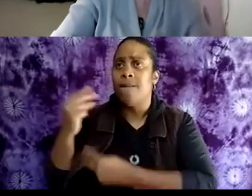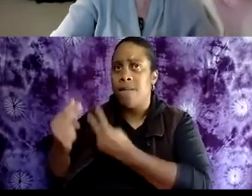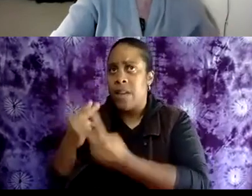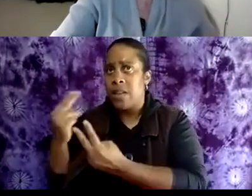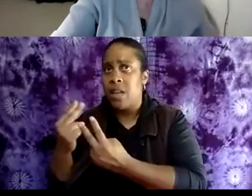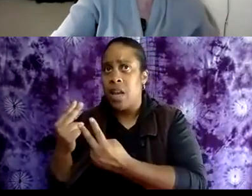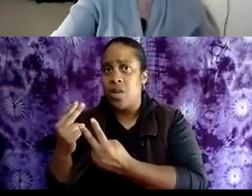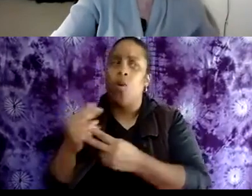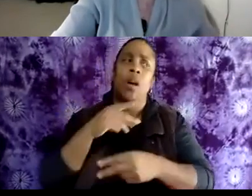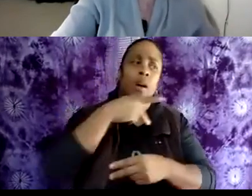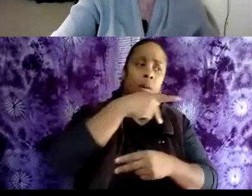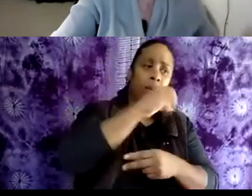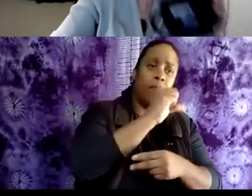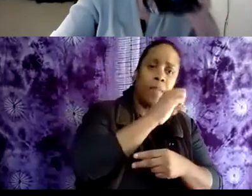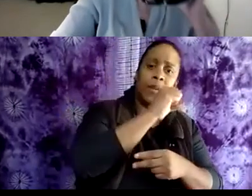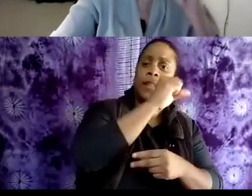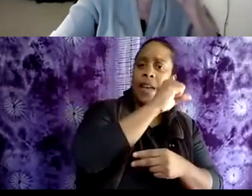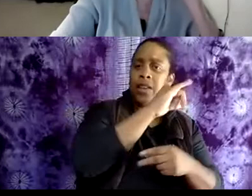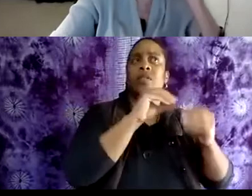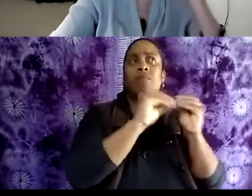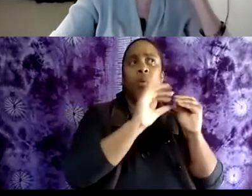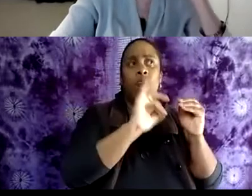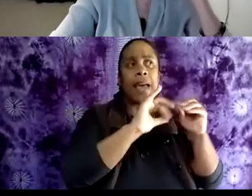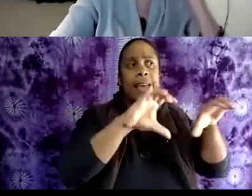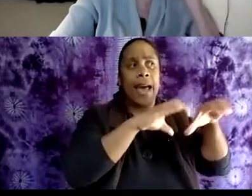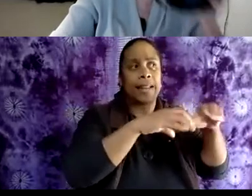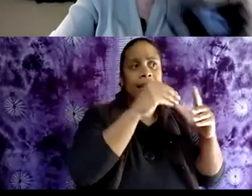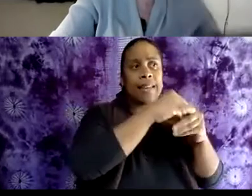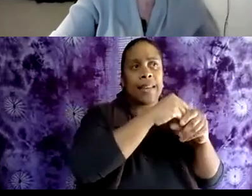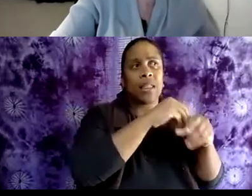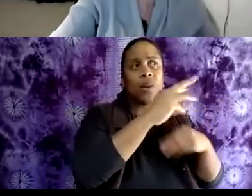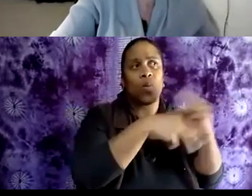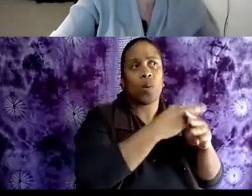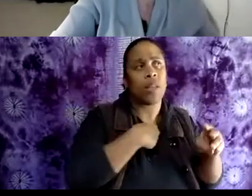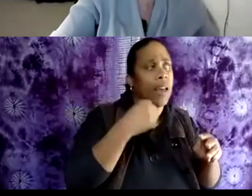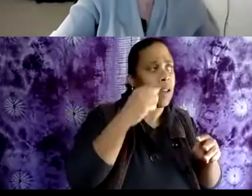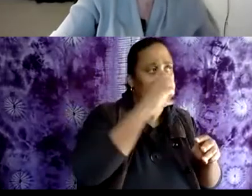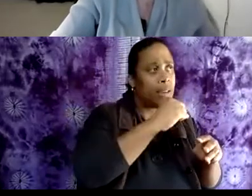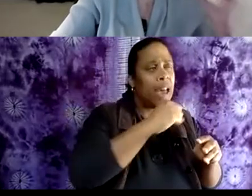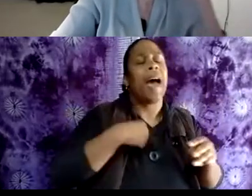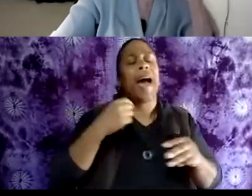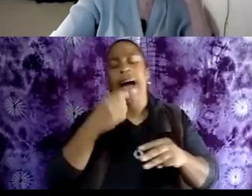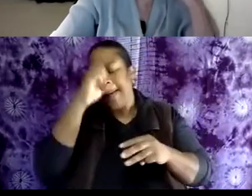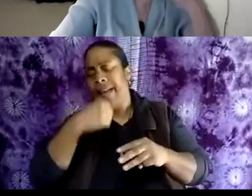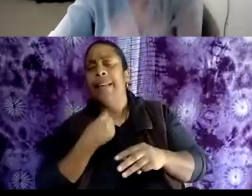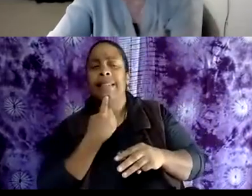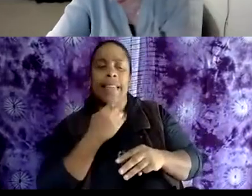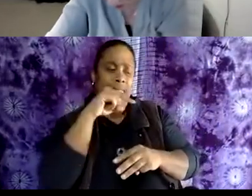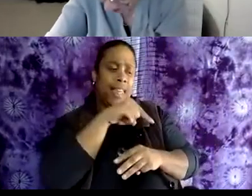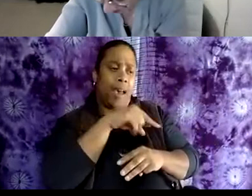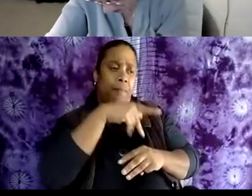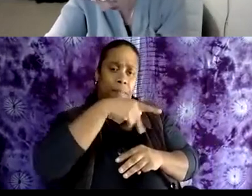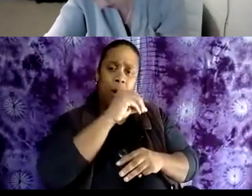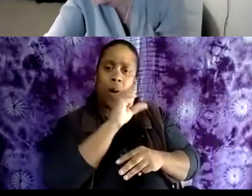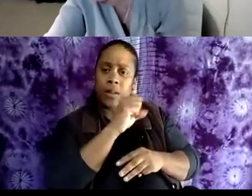or possession is more I'm acting out in the world, I guess. Well, I guess I say possession because it felt as if